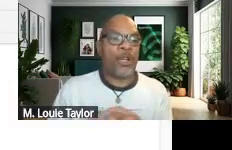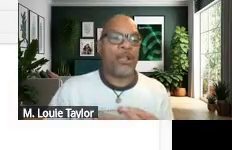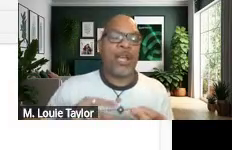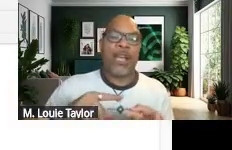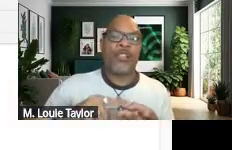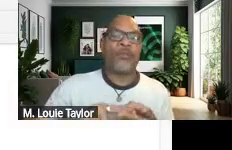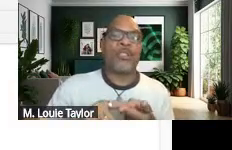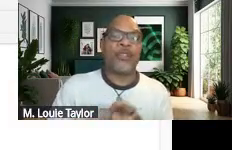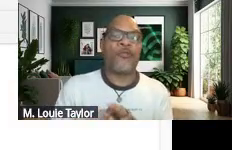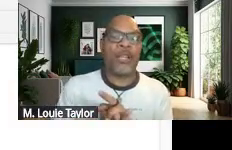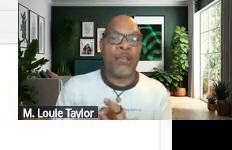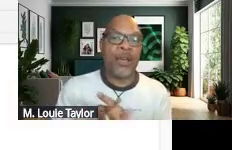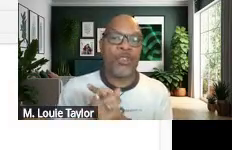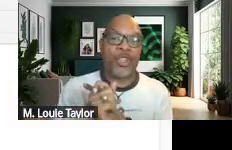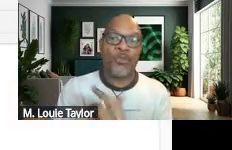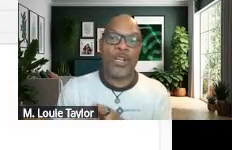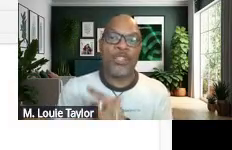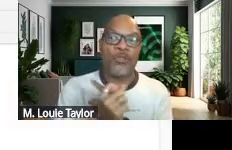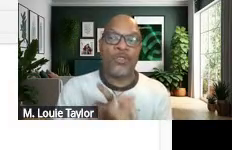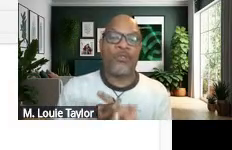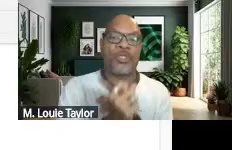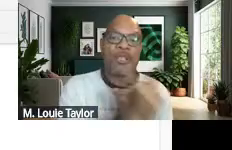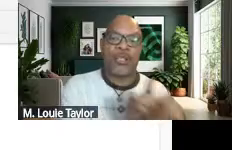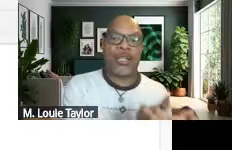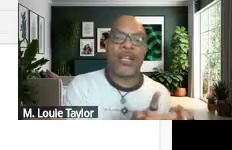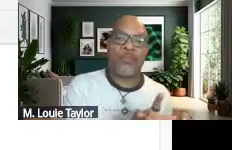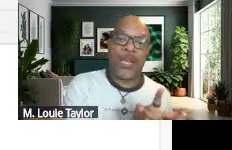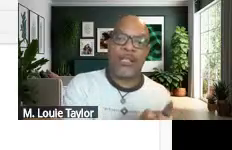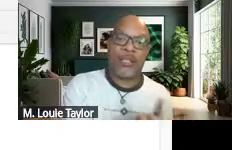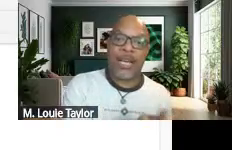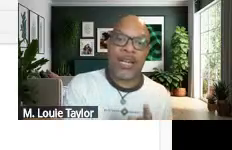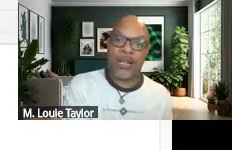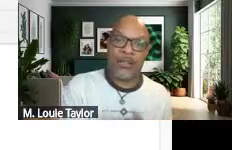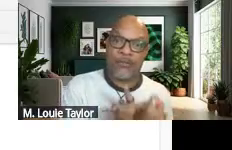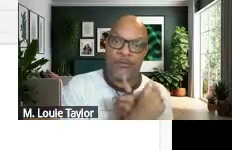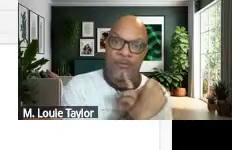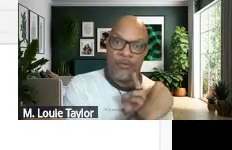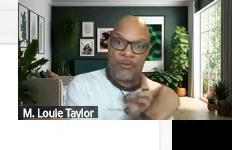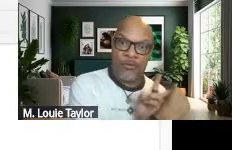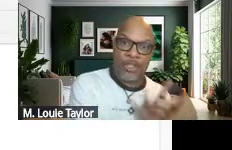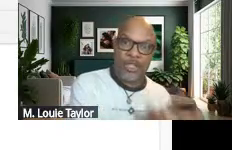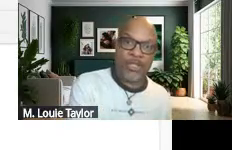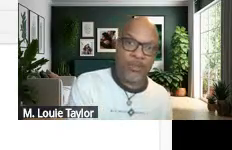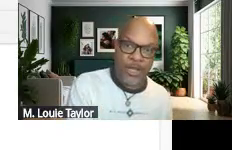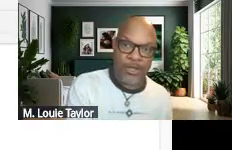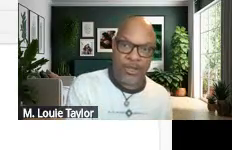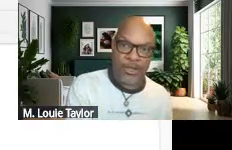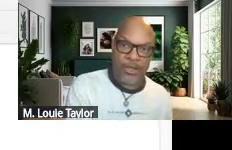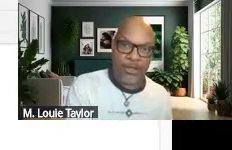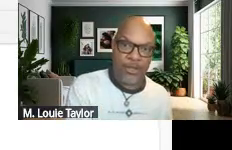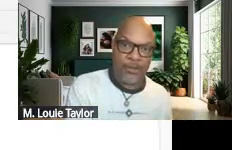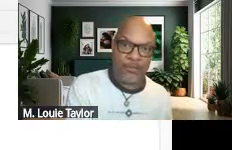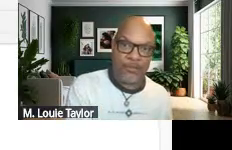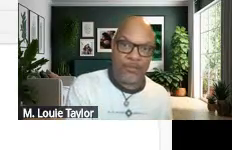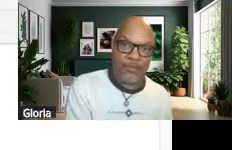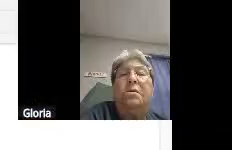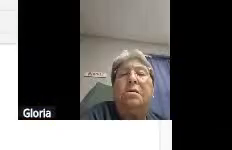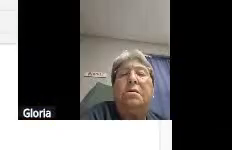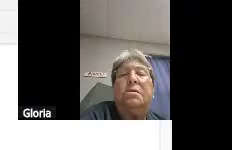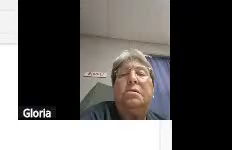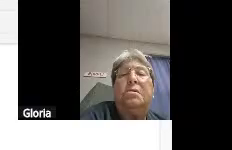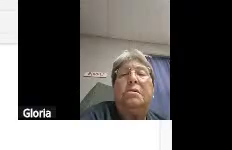number in and use a different email than the one you used to sign up inside of the system with. All